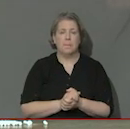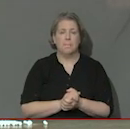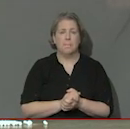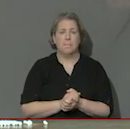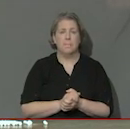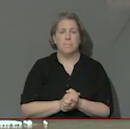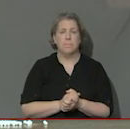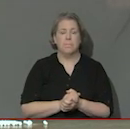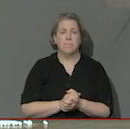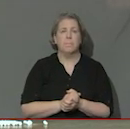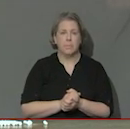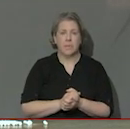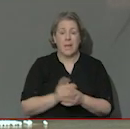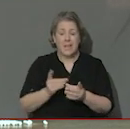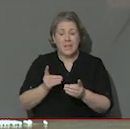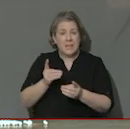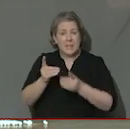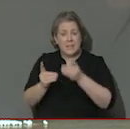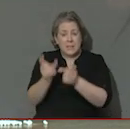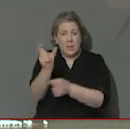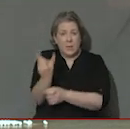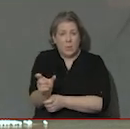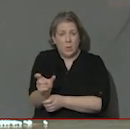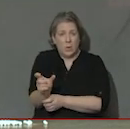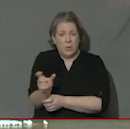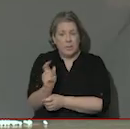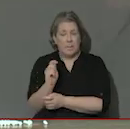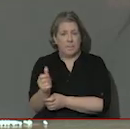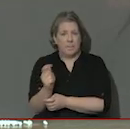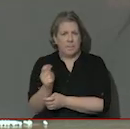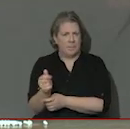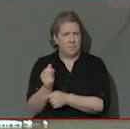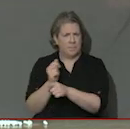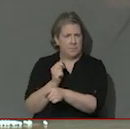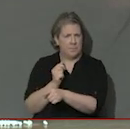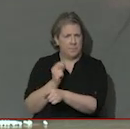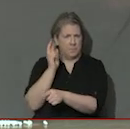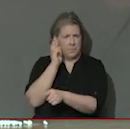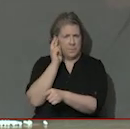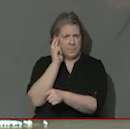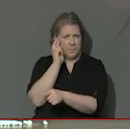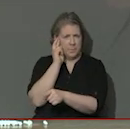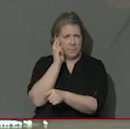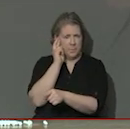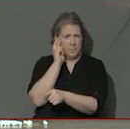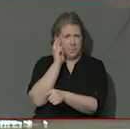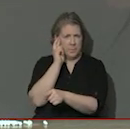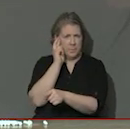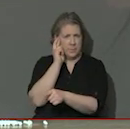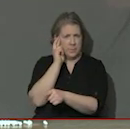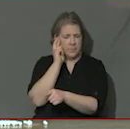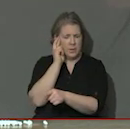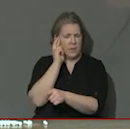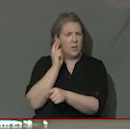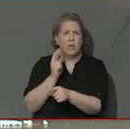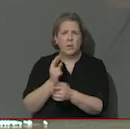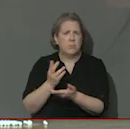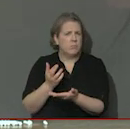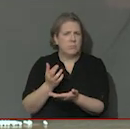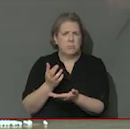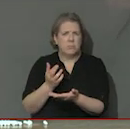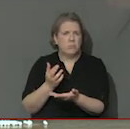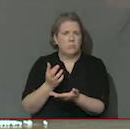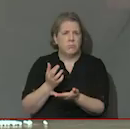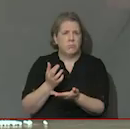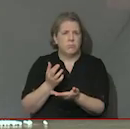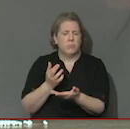They say the director's fees. Now remember the director's fees. Here, where do you start when you get